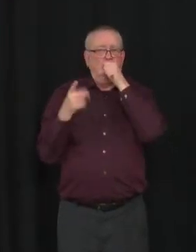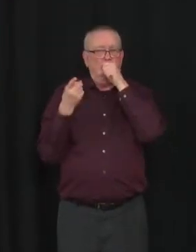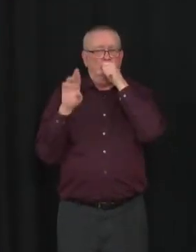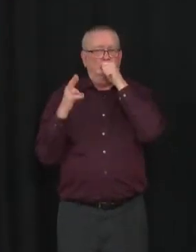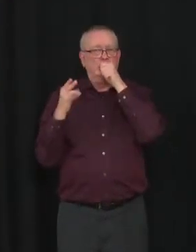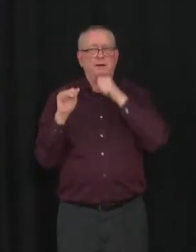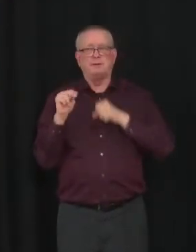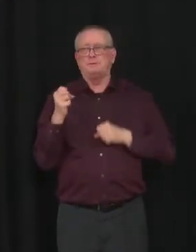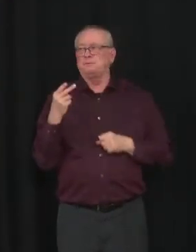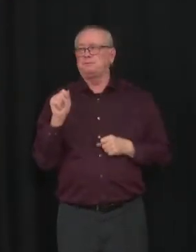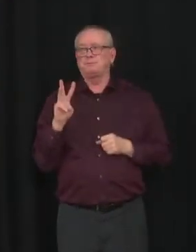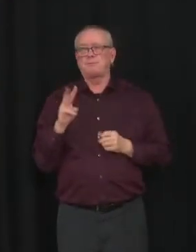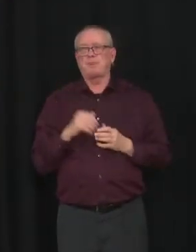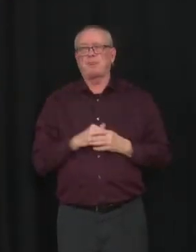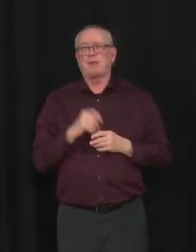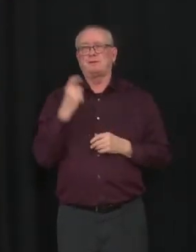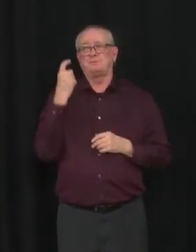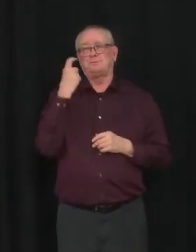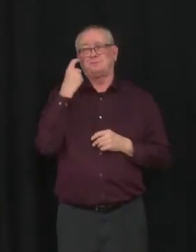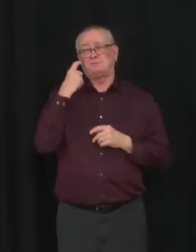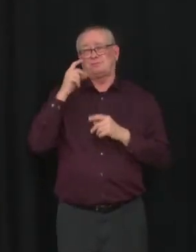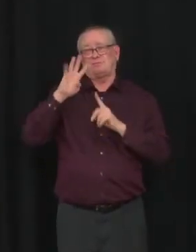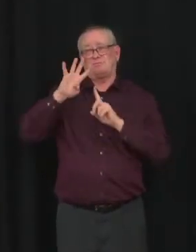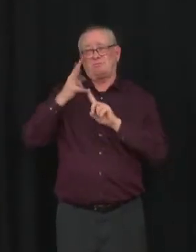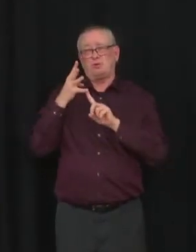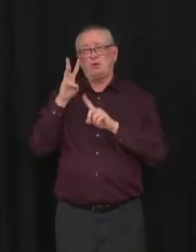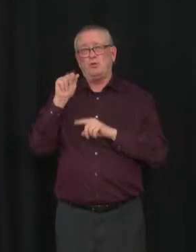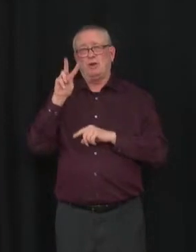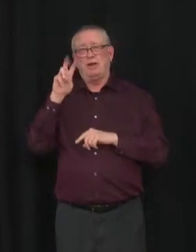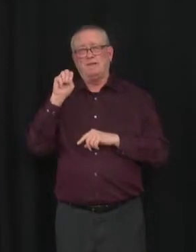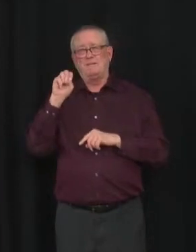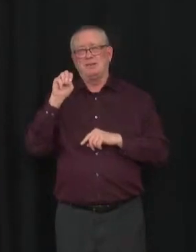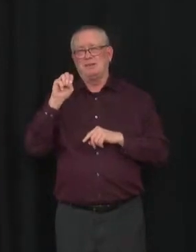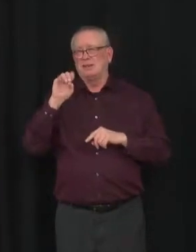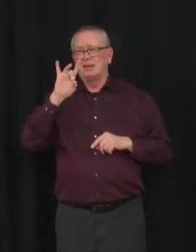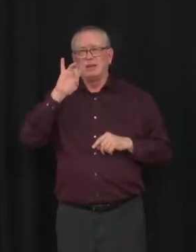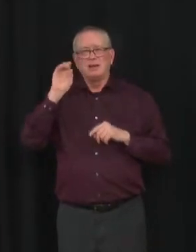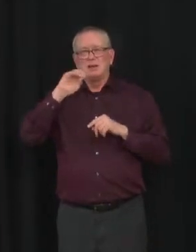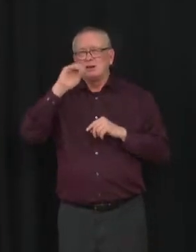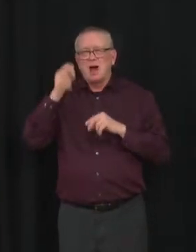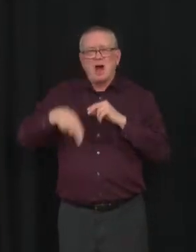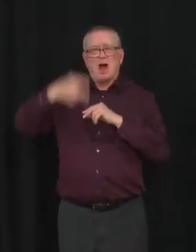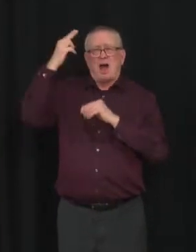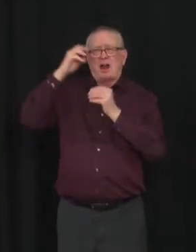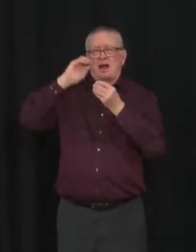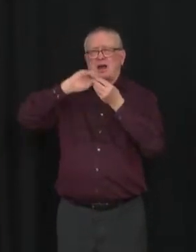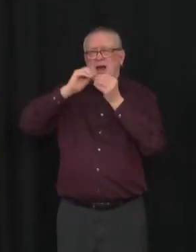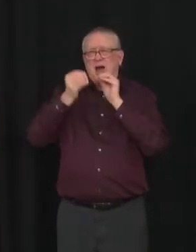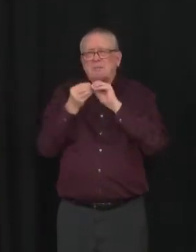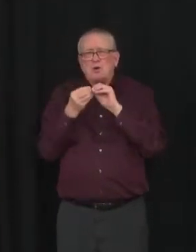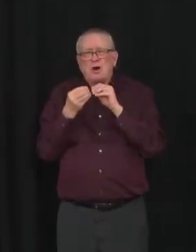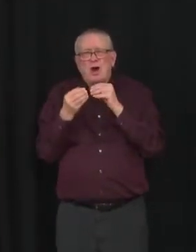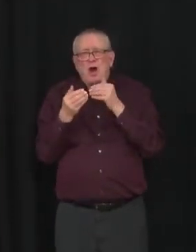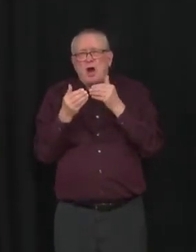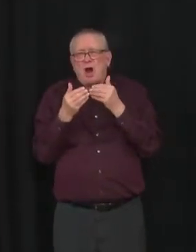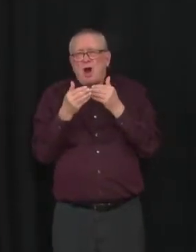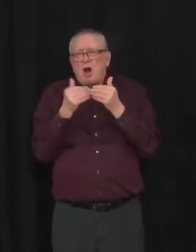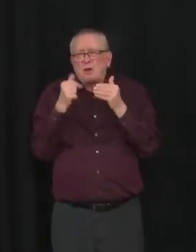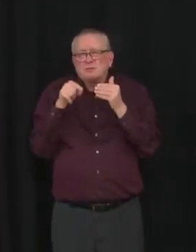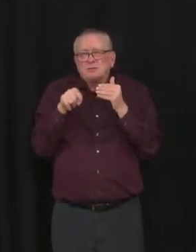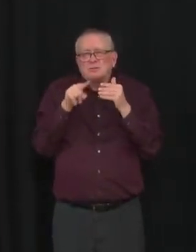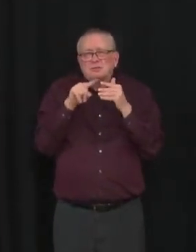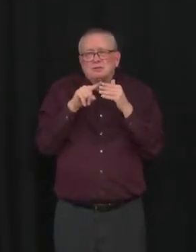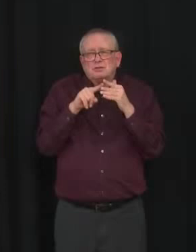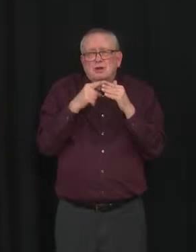the ICU admissions were quite high, and I think we heard the Premier say we were days away from implementing the triage protocol. Given what you've described, where we're